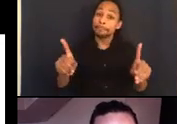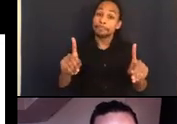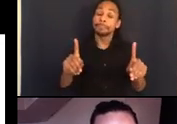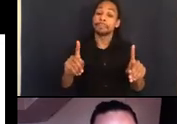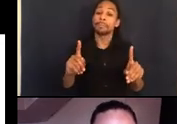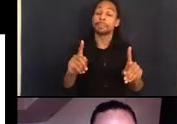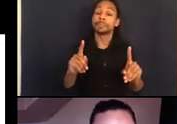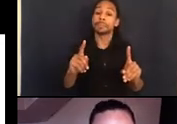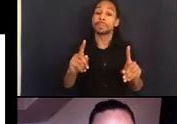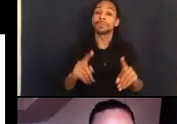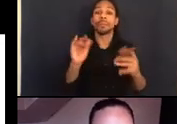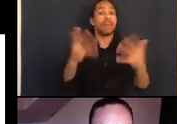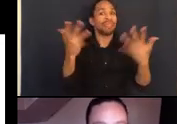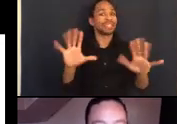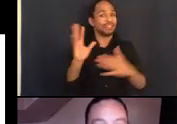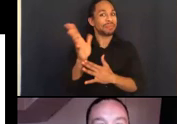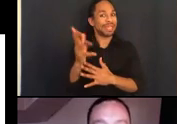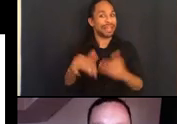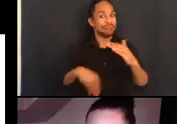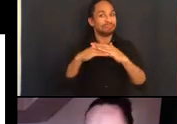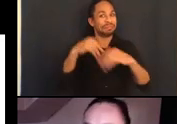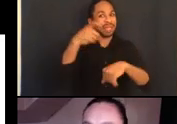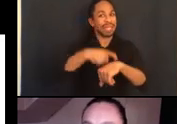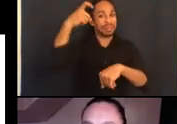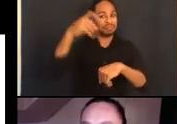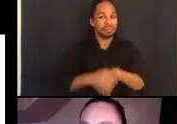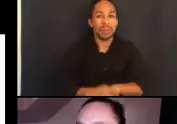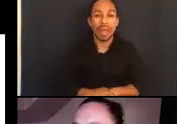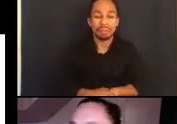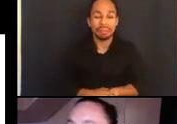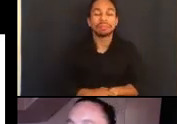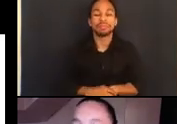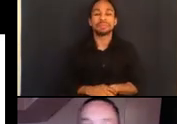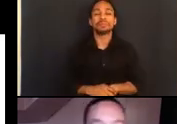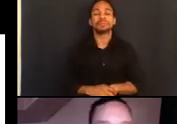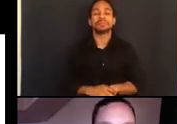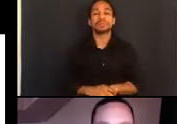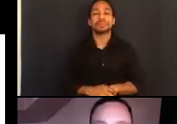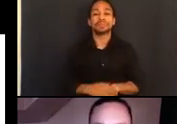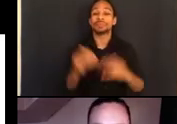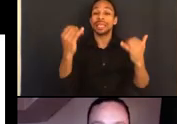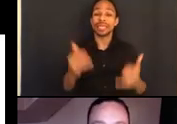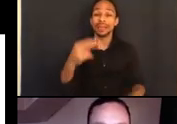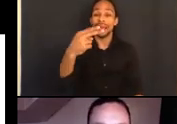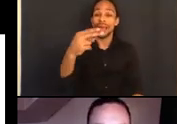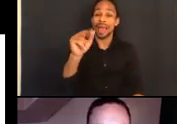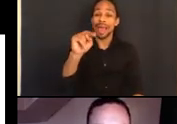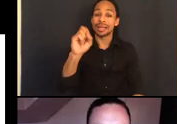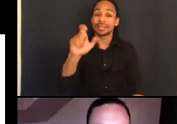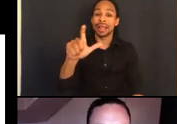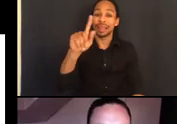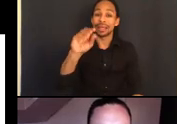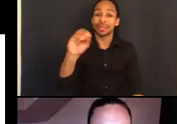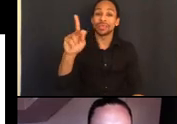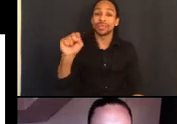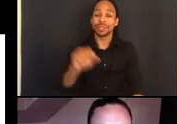you. Okay. Thank you so much. And next, we're going to have Hansel Tookes. Hi,